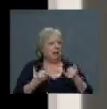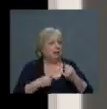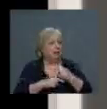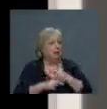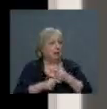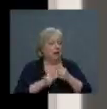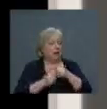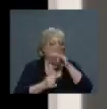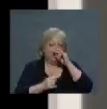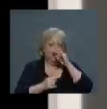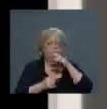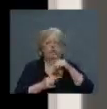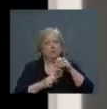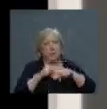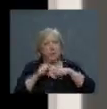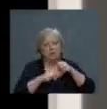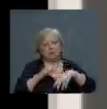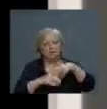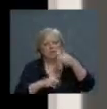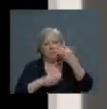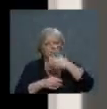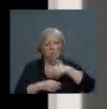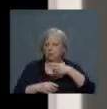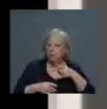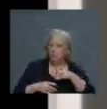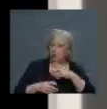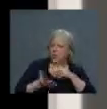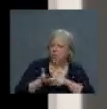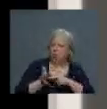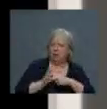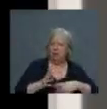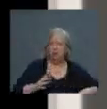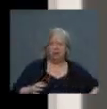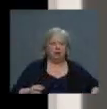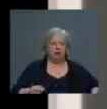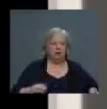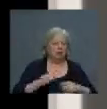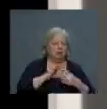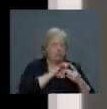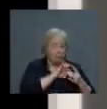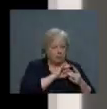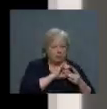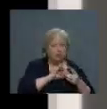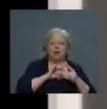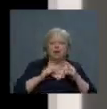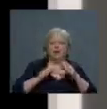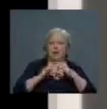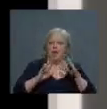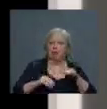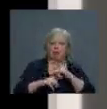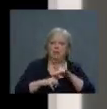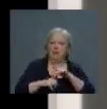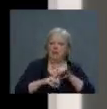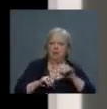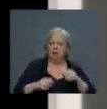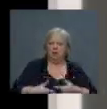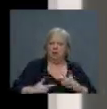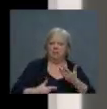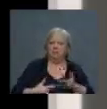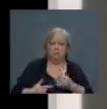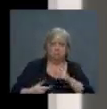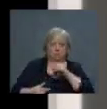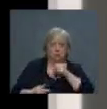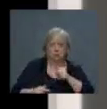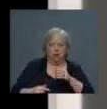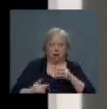with kids, bicycles out front and all that. You're talking about, is that my? Yeah, the house is vacant. There's nobody living in it. Shouldn't be